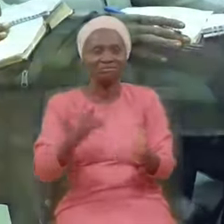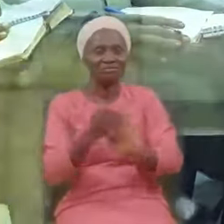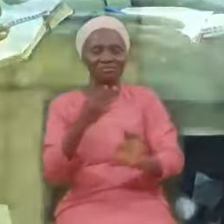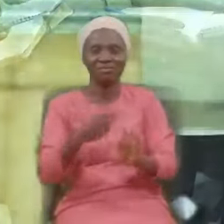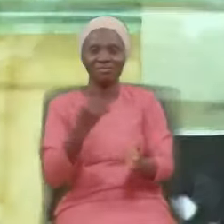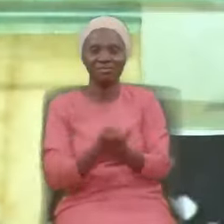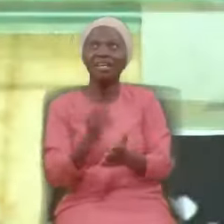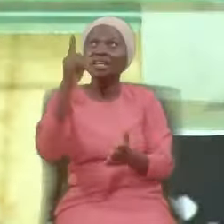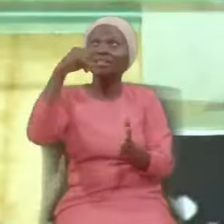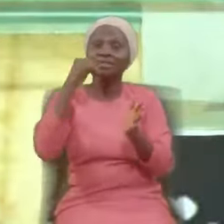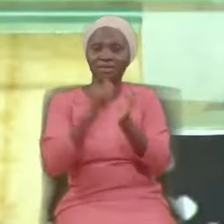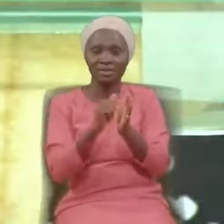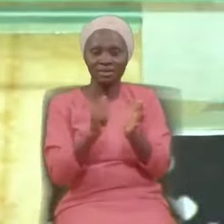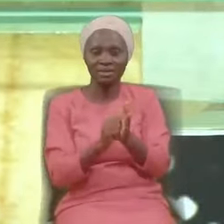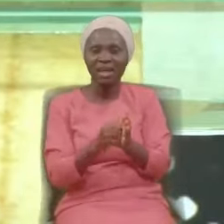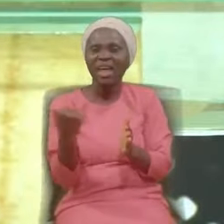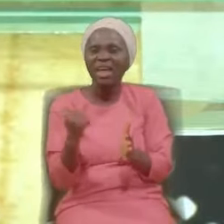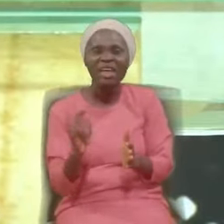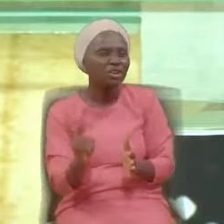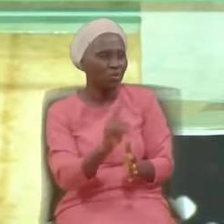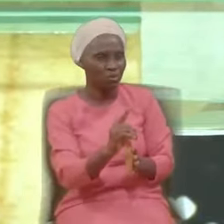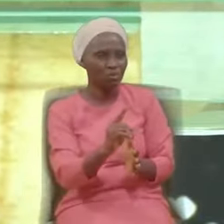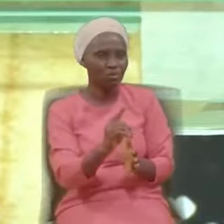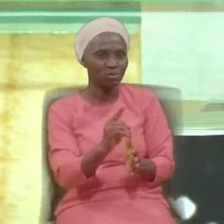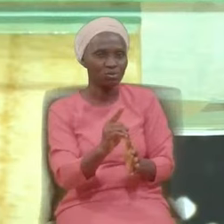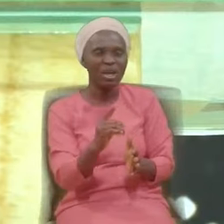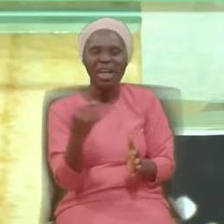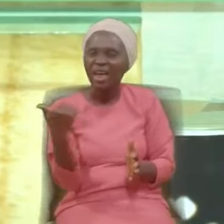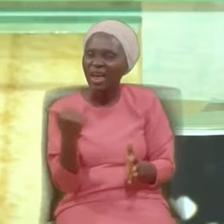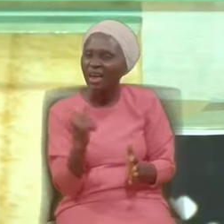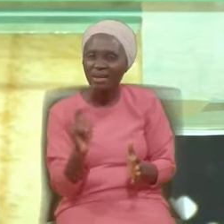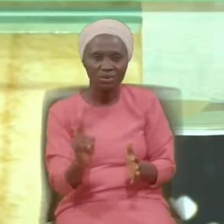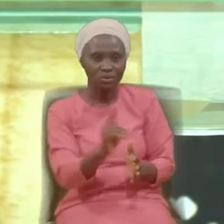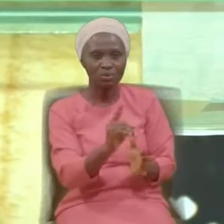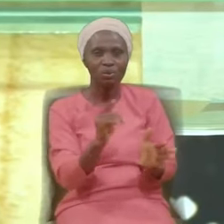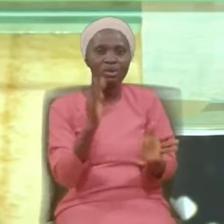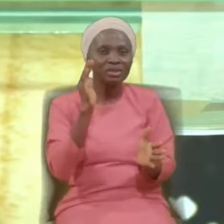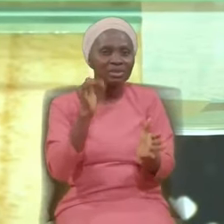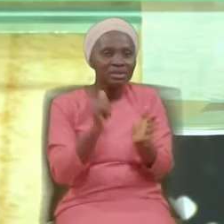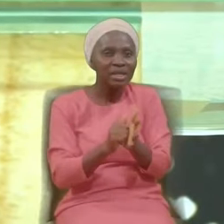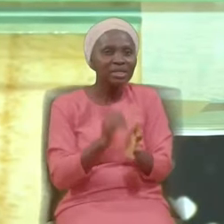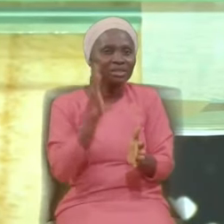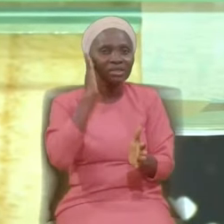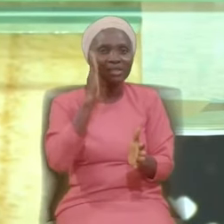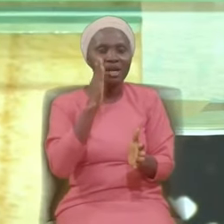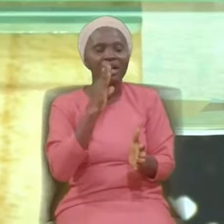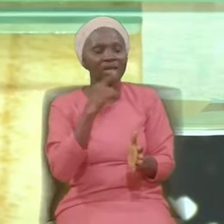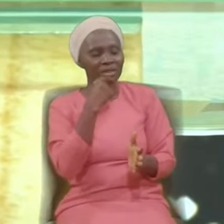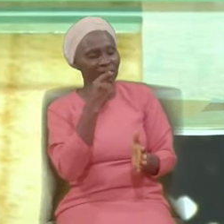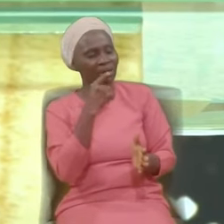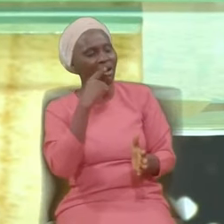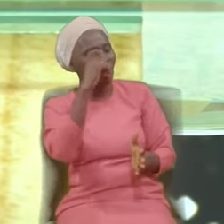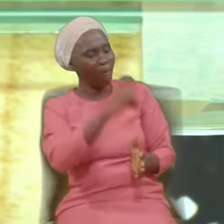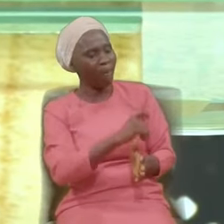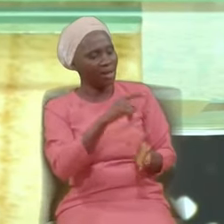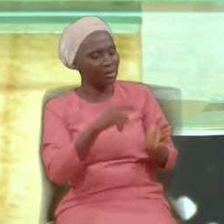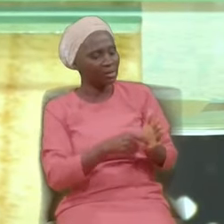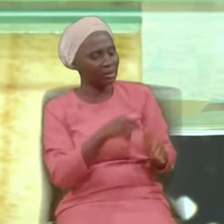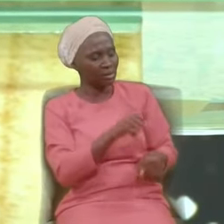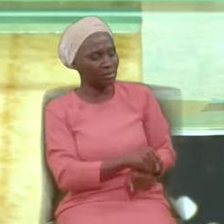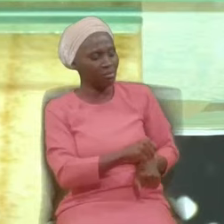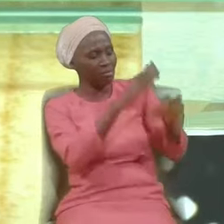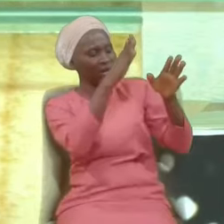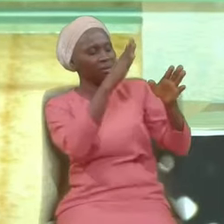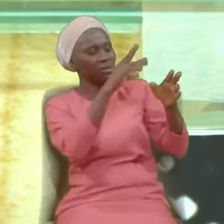Whosoever, look at this, that whosoever shall say unto this mountain, be